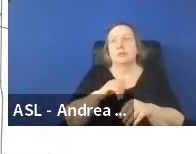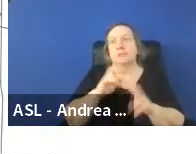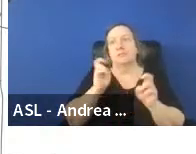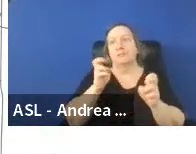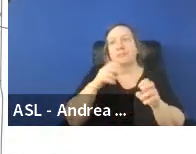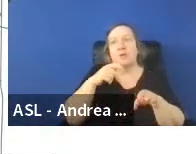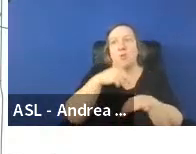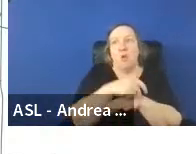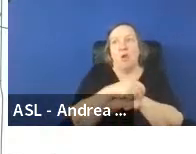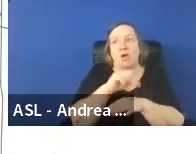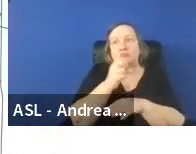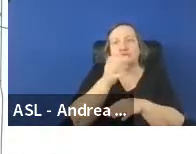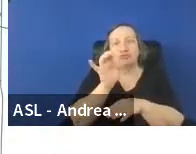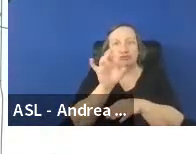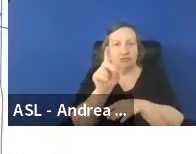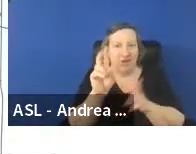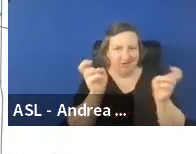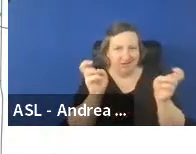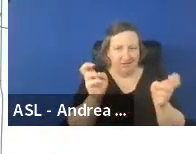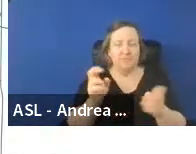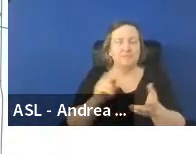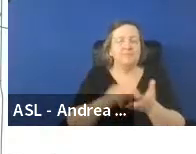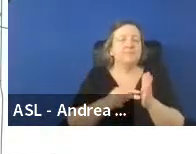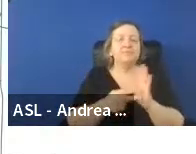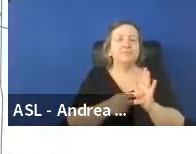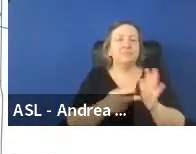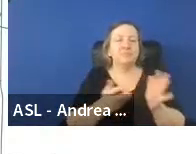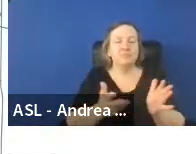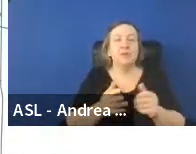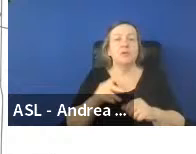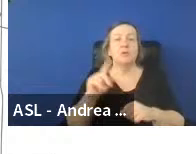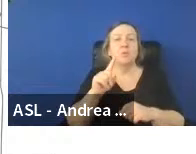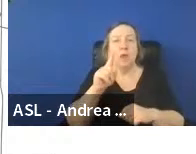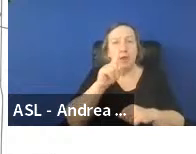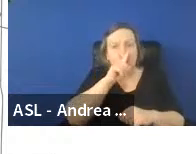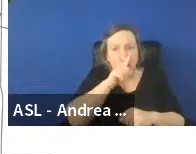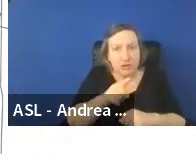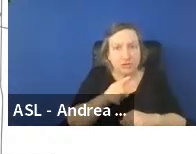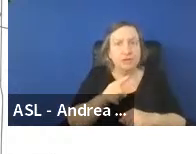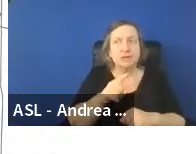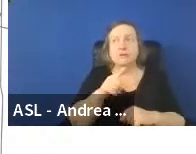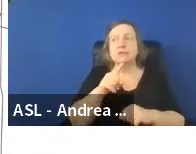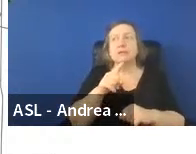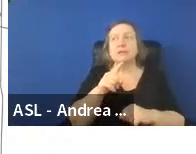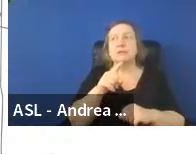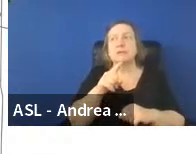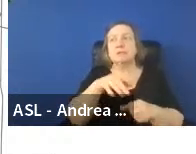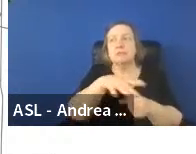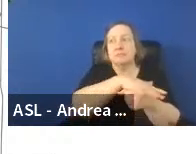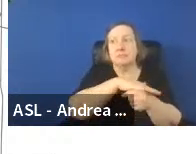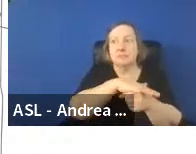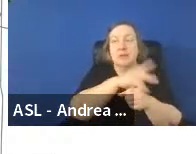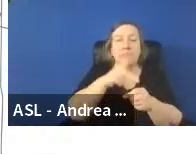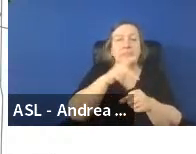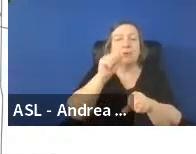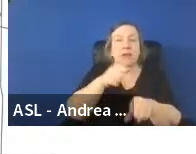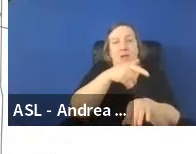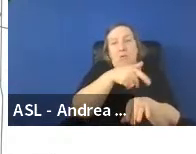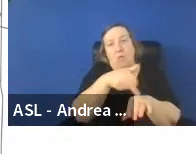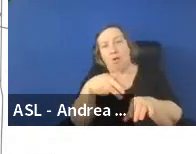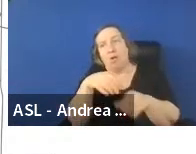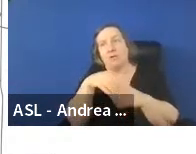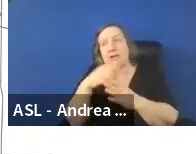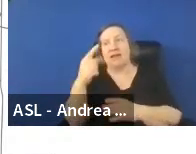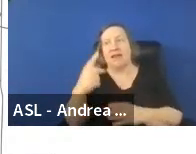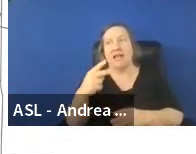walk shed concept is where's the actual area that folks can walk within a half mile.